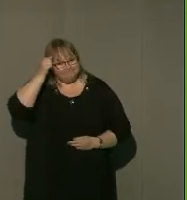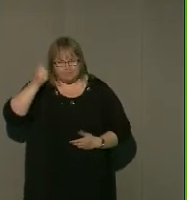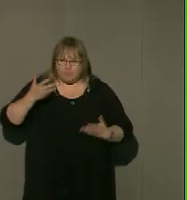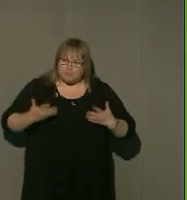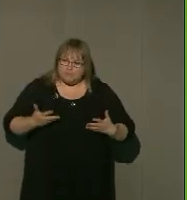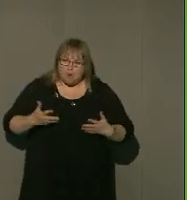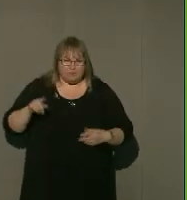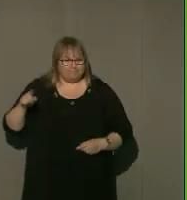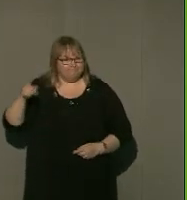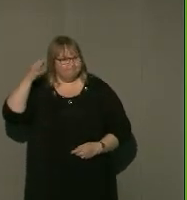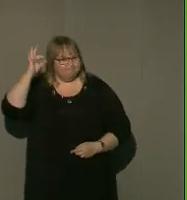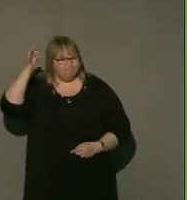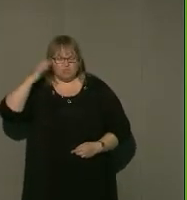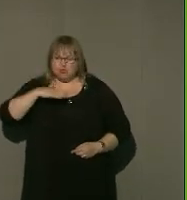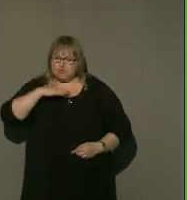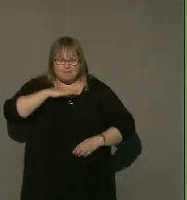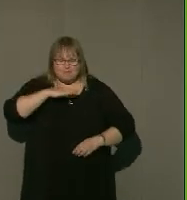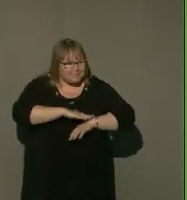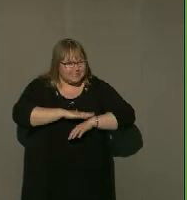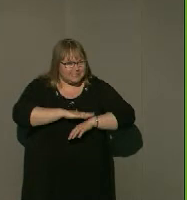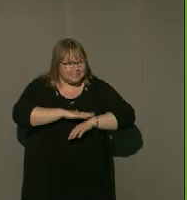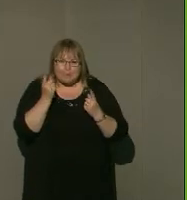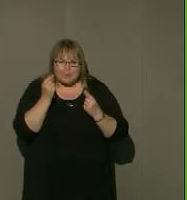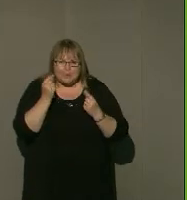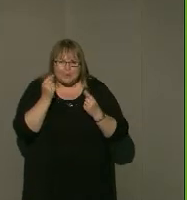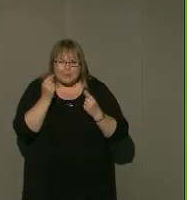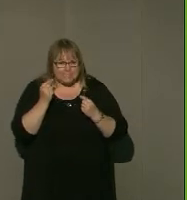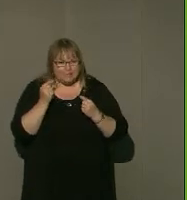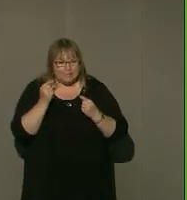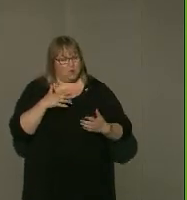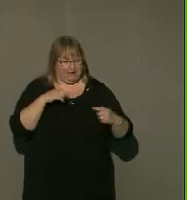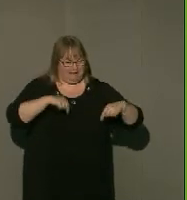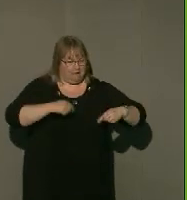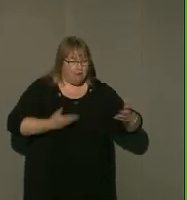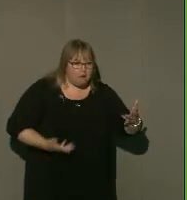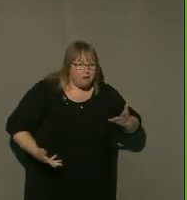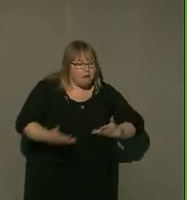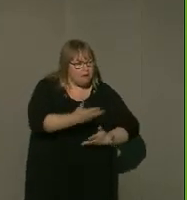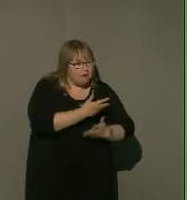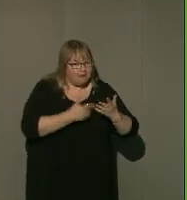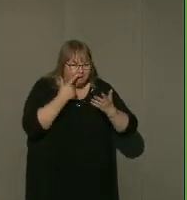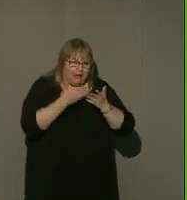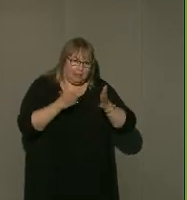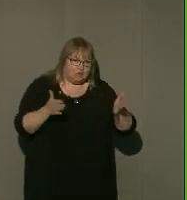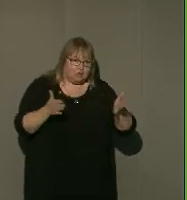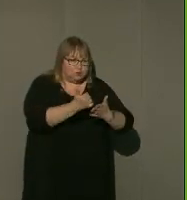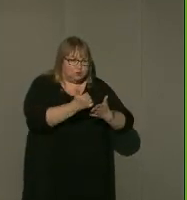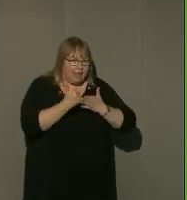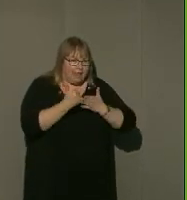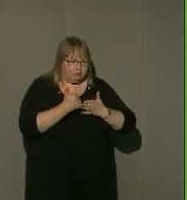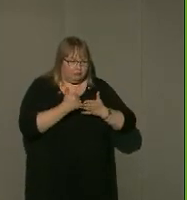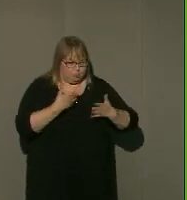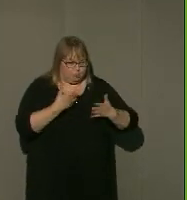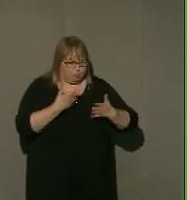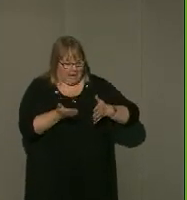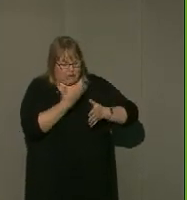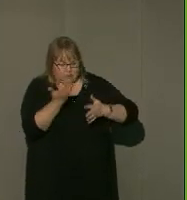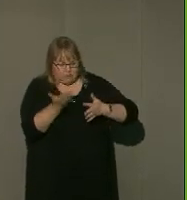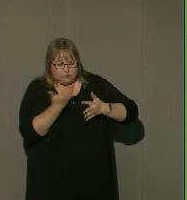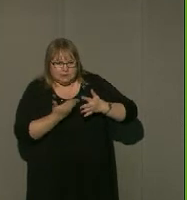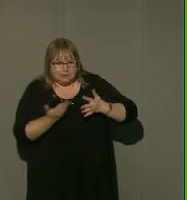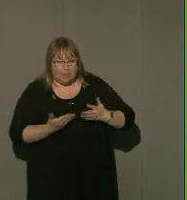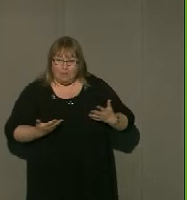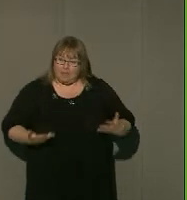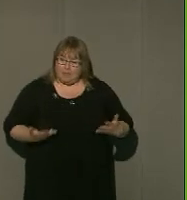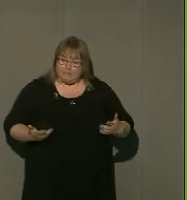investigations. The motion would widen the scope so that we can invite more people to help us clear that backlog. But at the moment, you have to be a